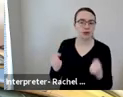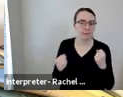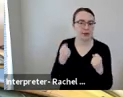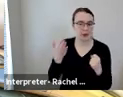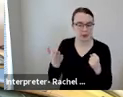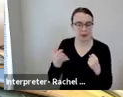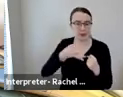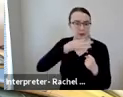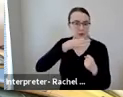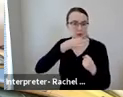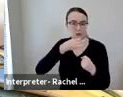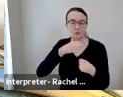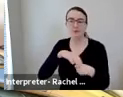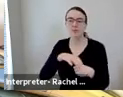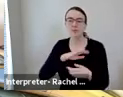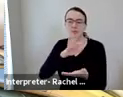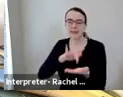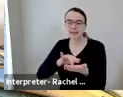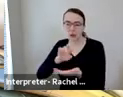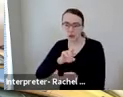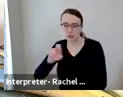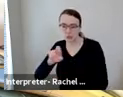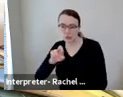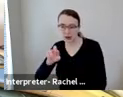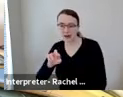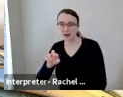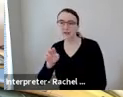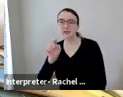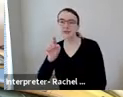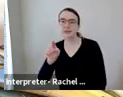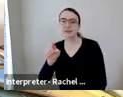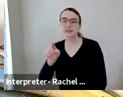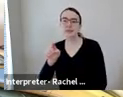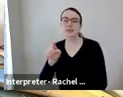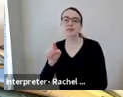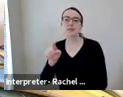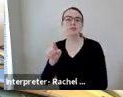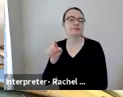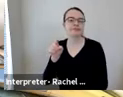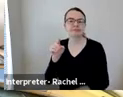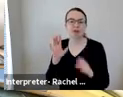the center right one at a Thought at Work conference.